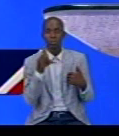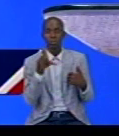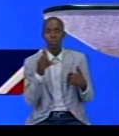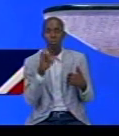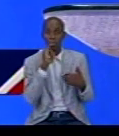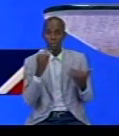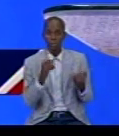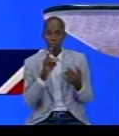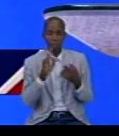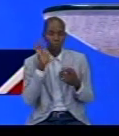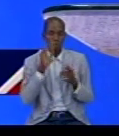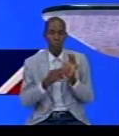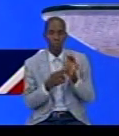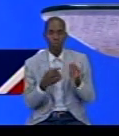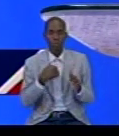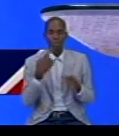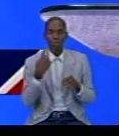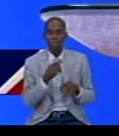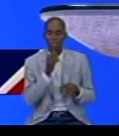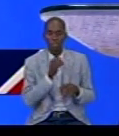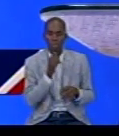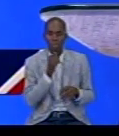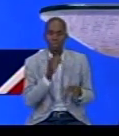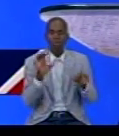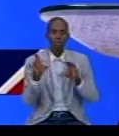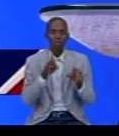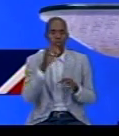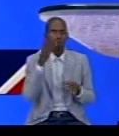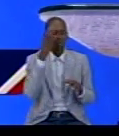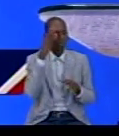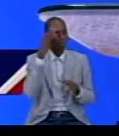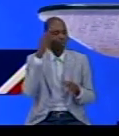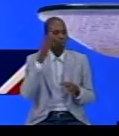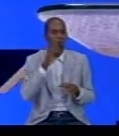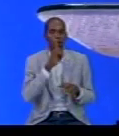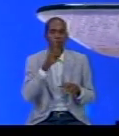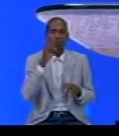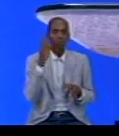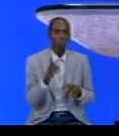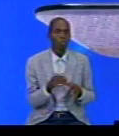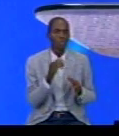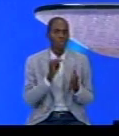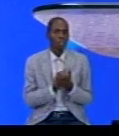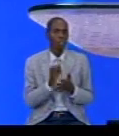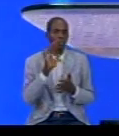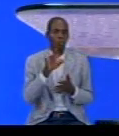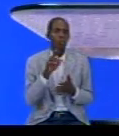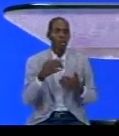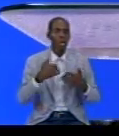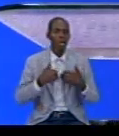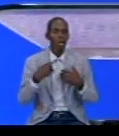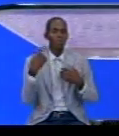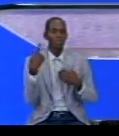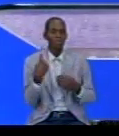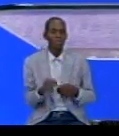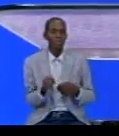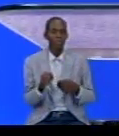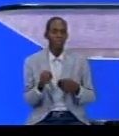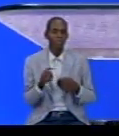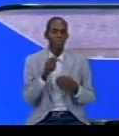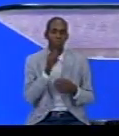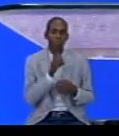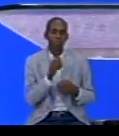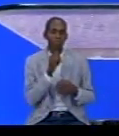you tell me the district? Do you know for a certainty that you have the secret? If you didn't know who your